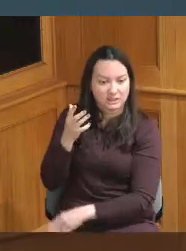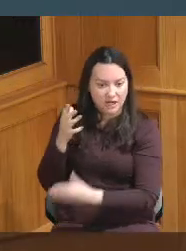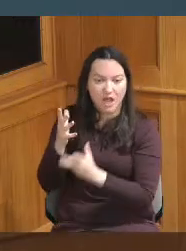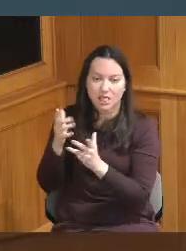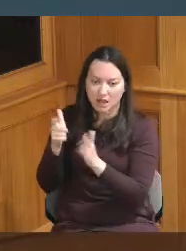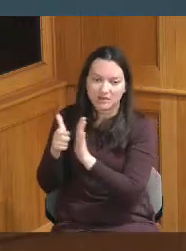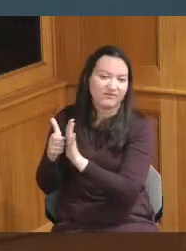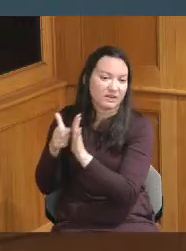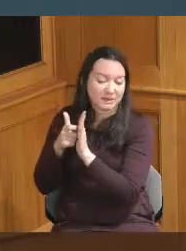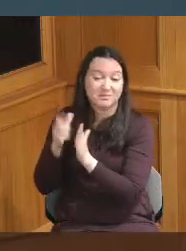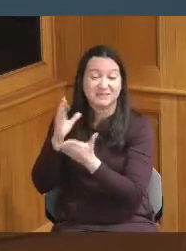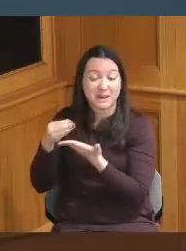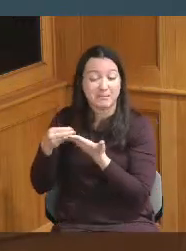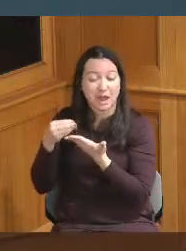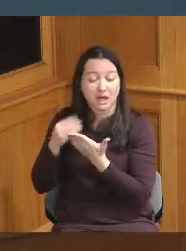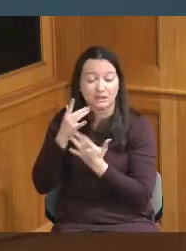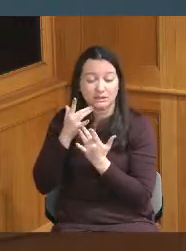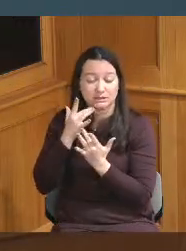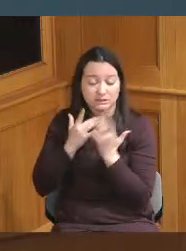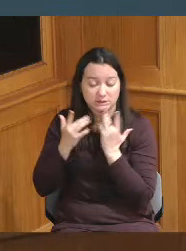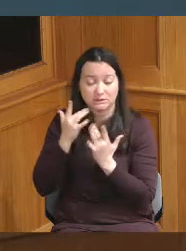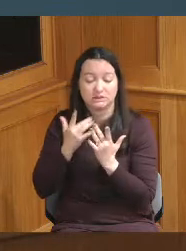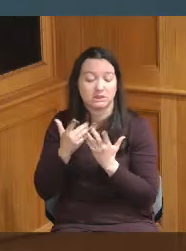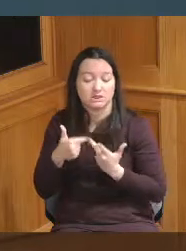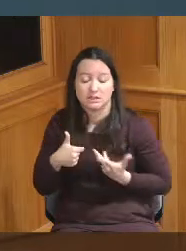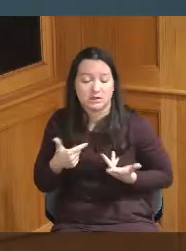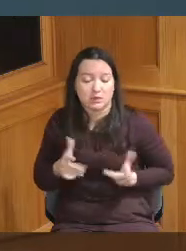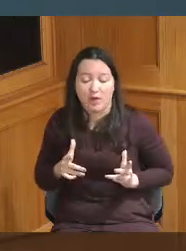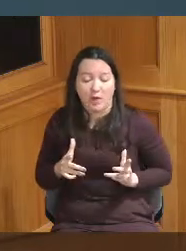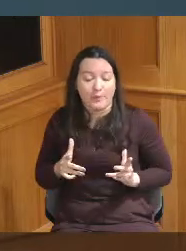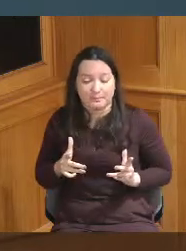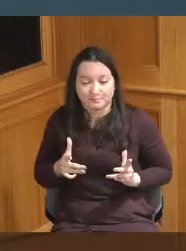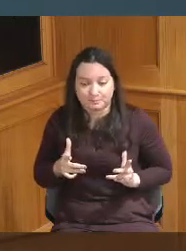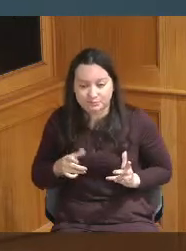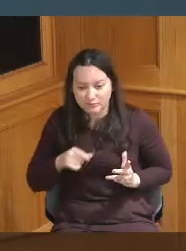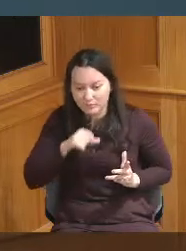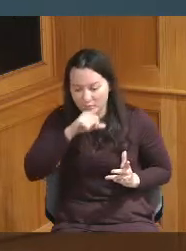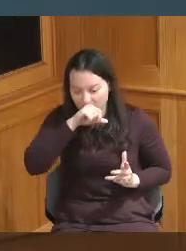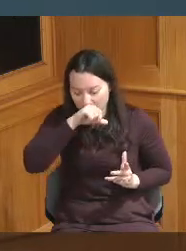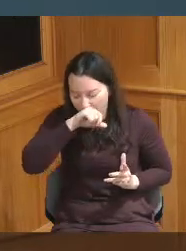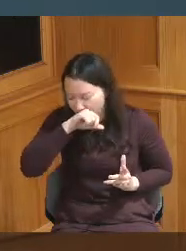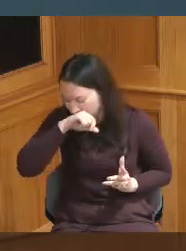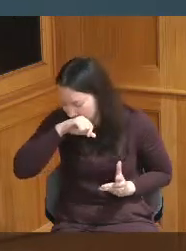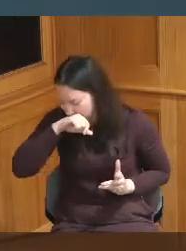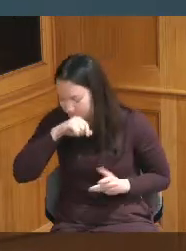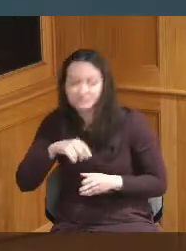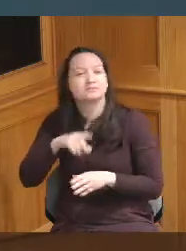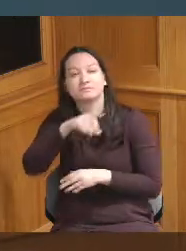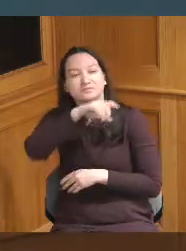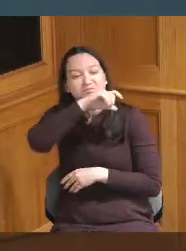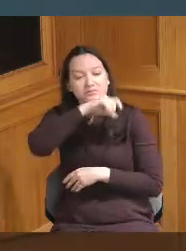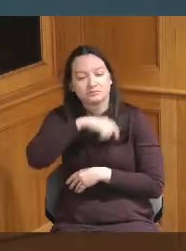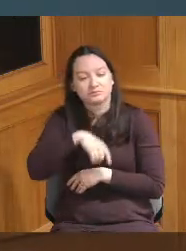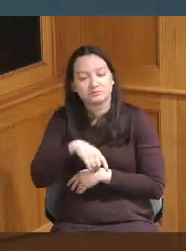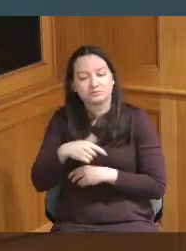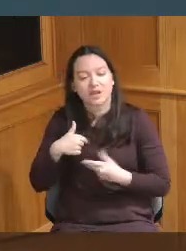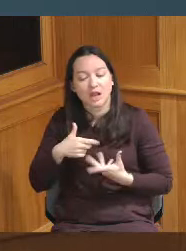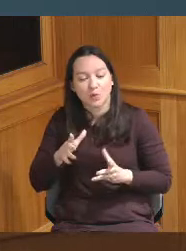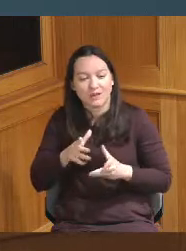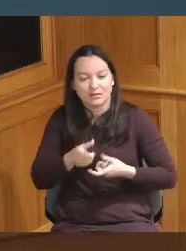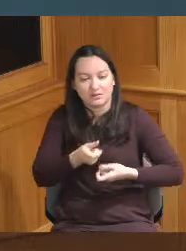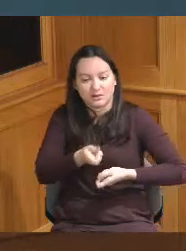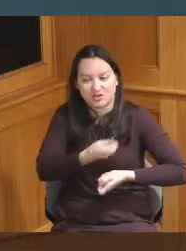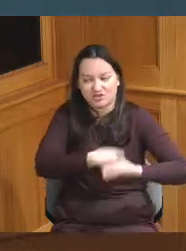demands and not much money. And I just don't want them cutting the expansion of Medicaid or that exchange